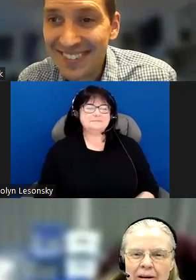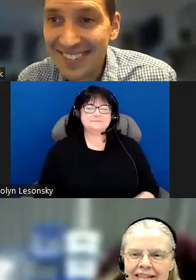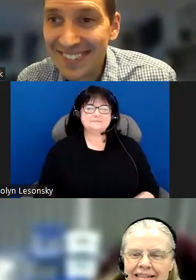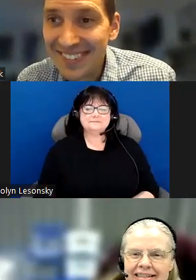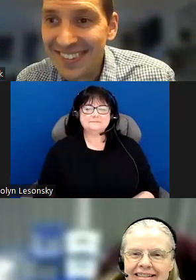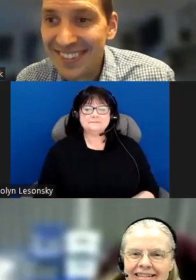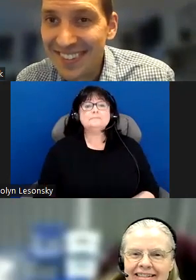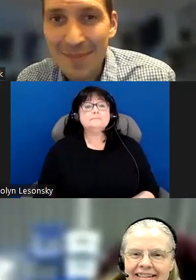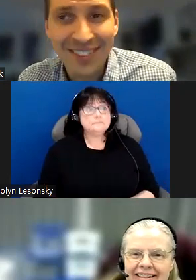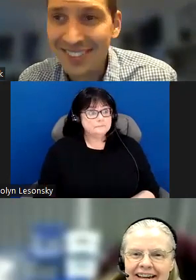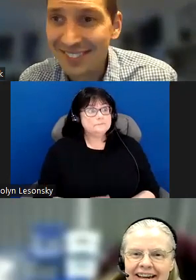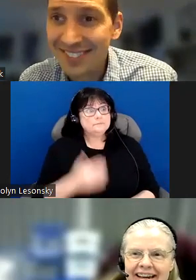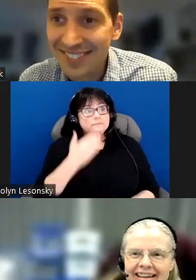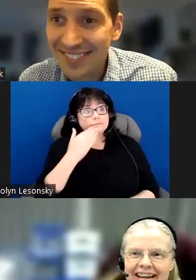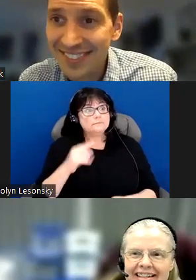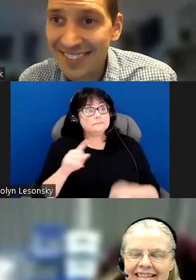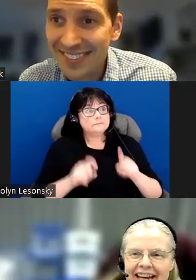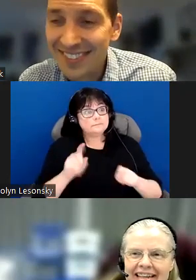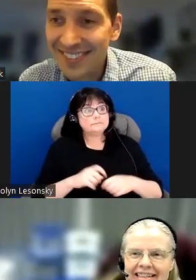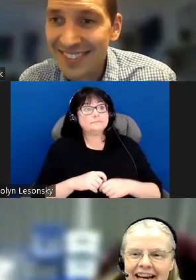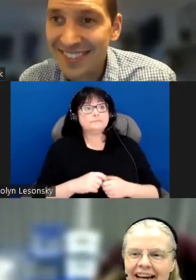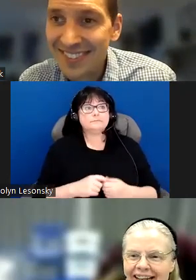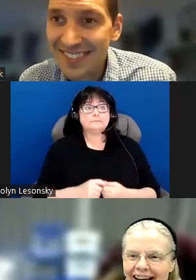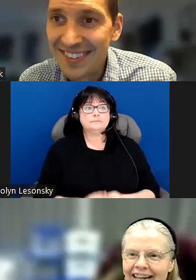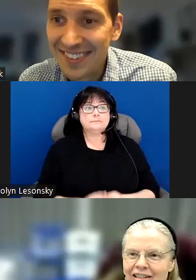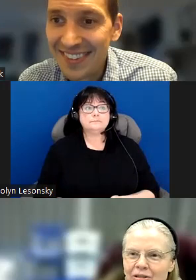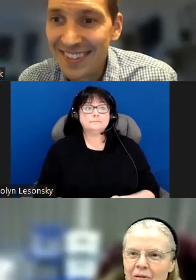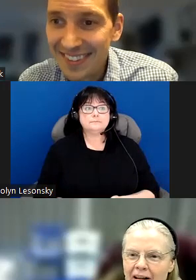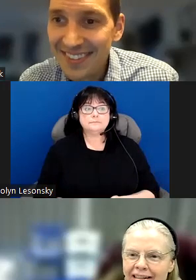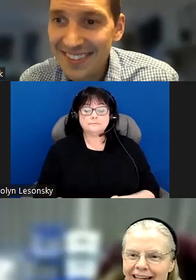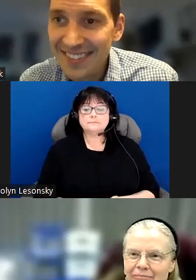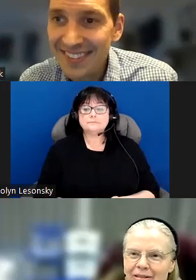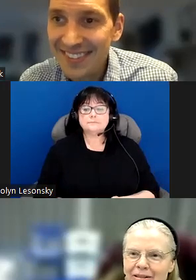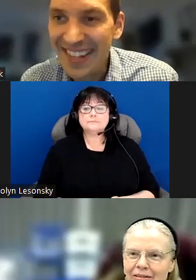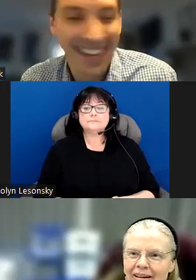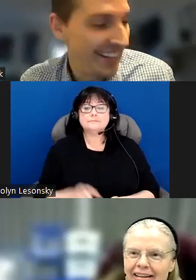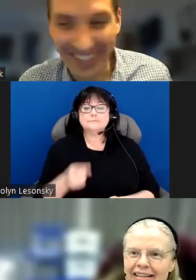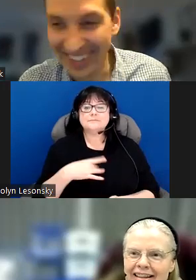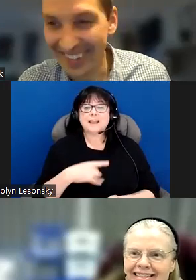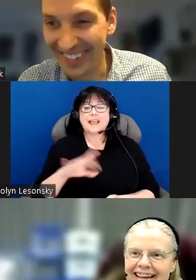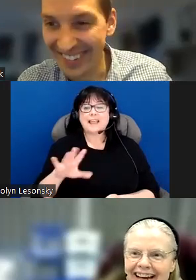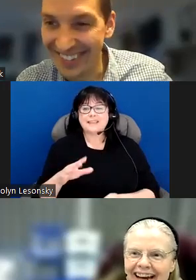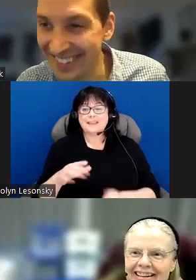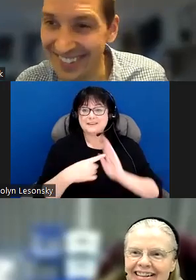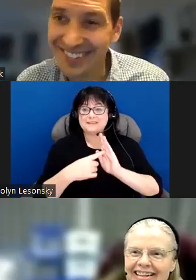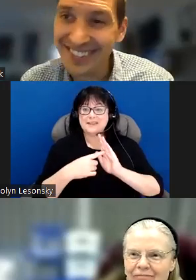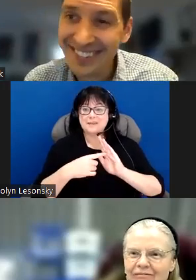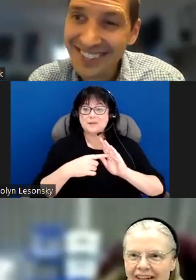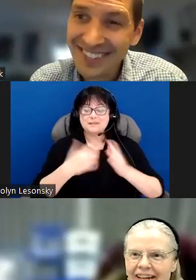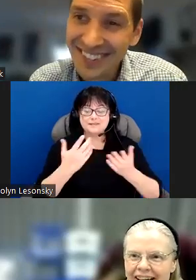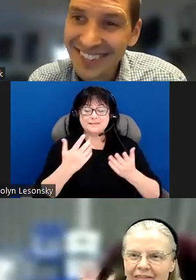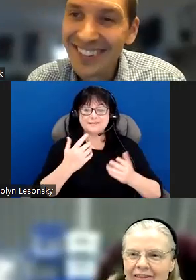Good questions. Amazing. Yes, and I liked your wall example too. I think that's a